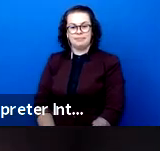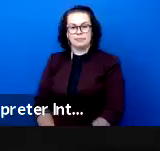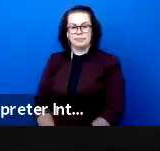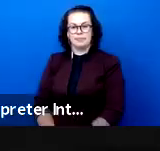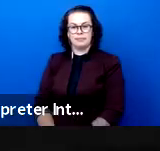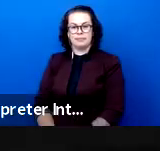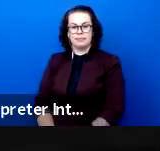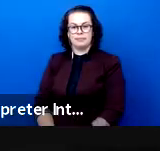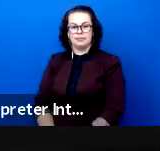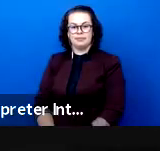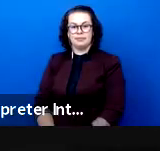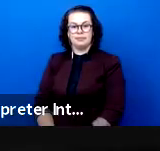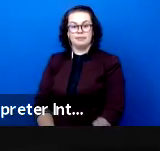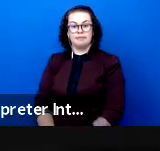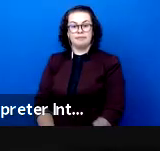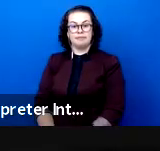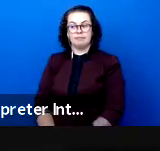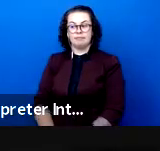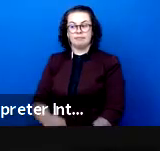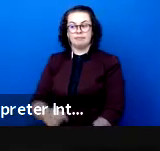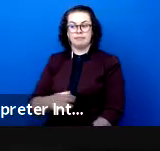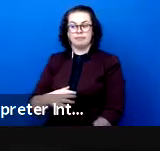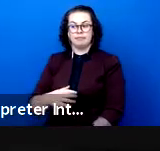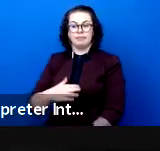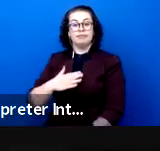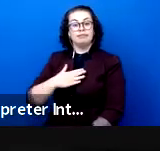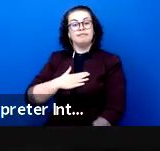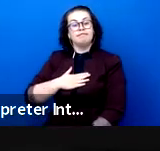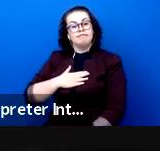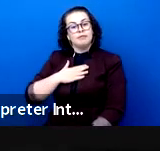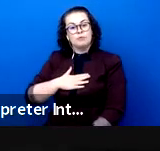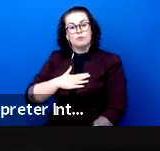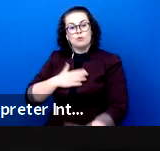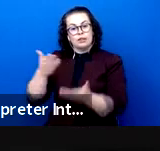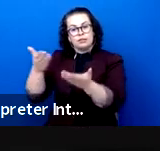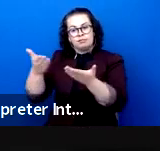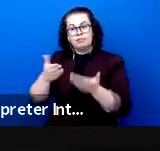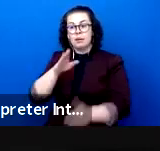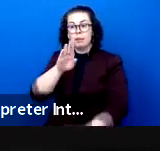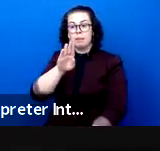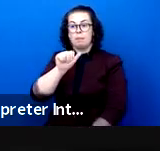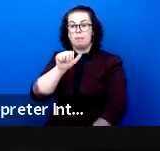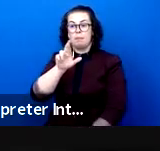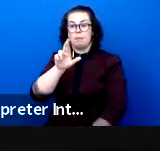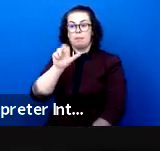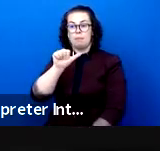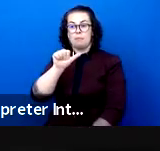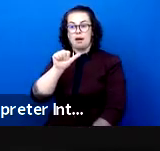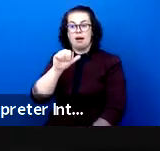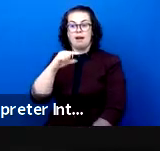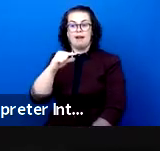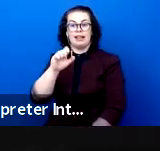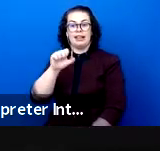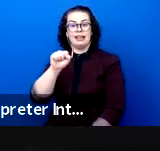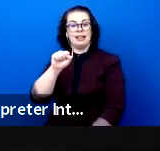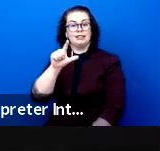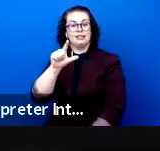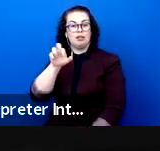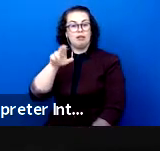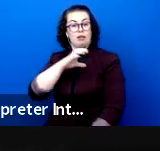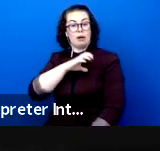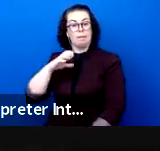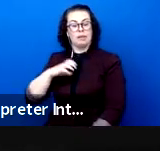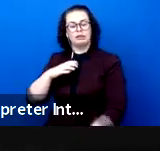I would like to thank Mrs. Barbara Gessler very much. And this with particular pleasure,